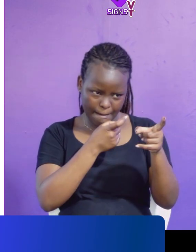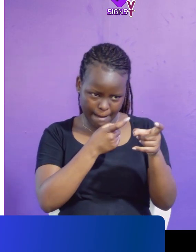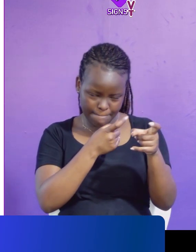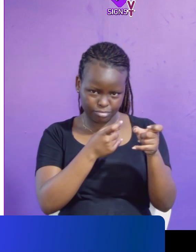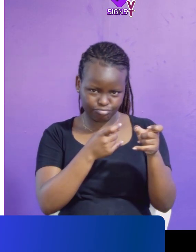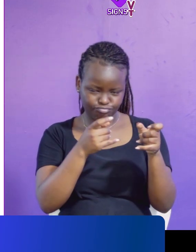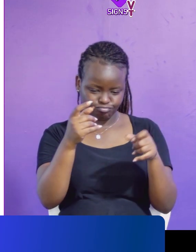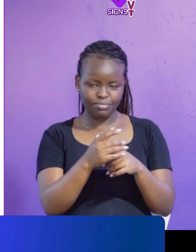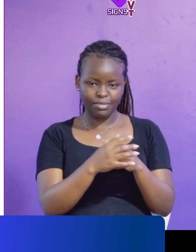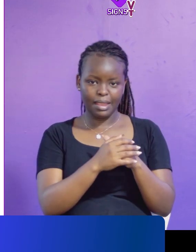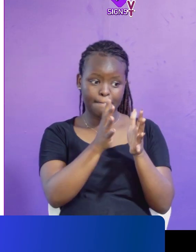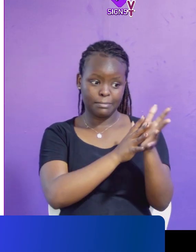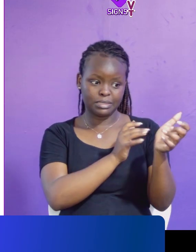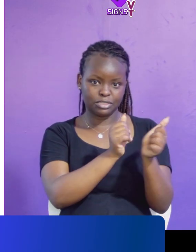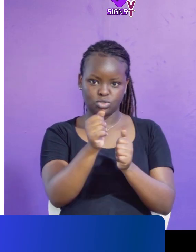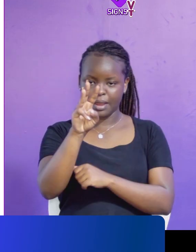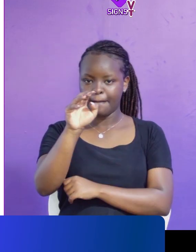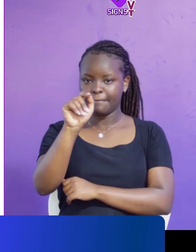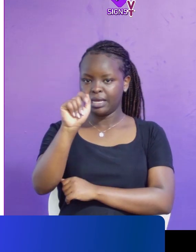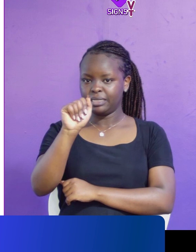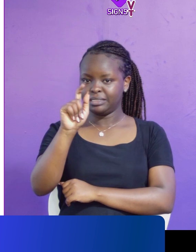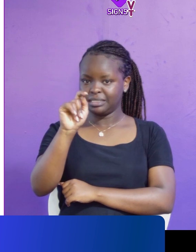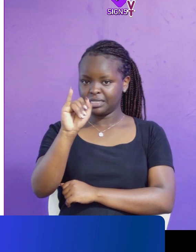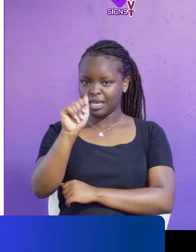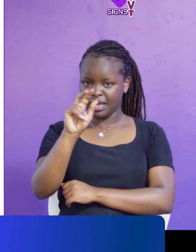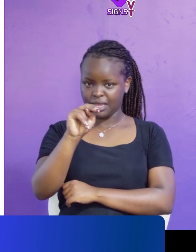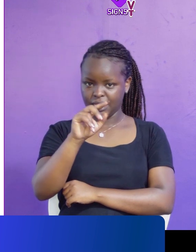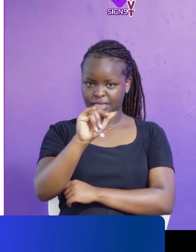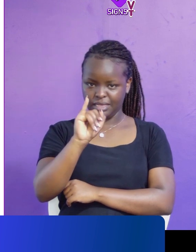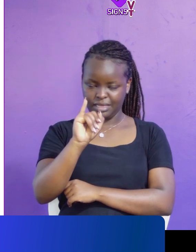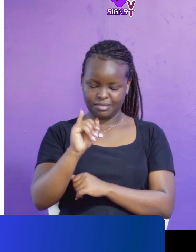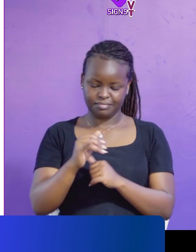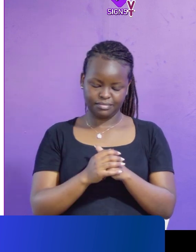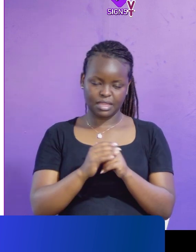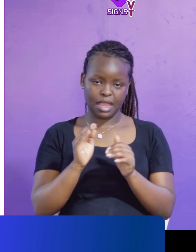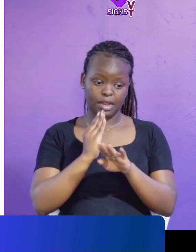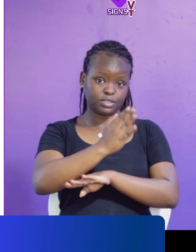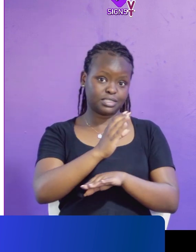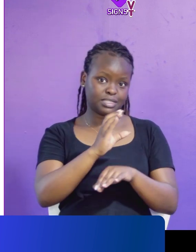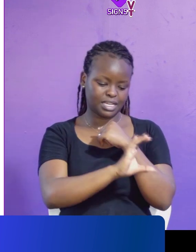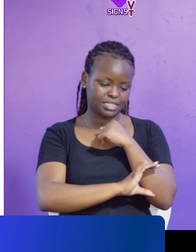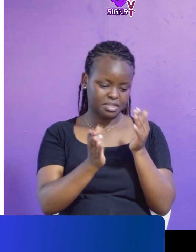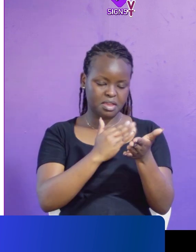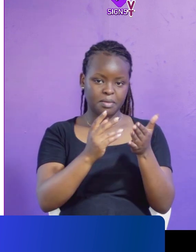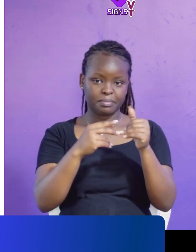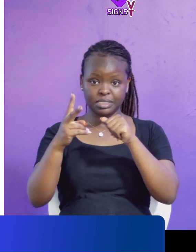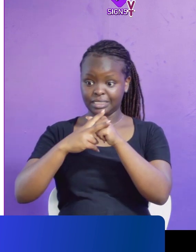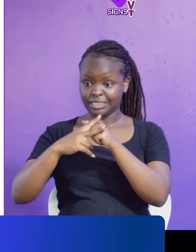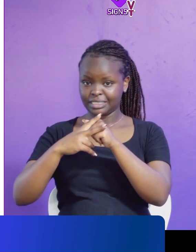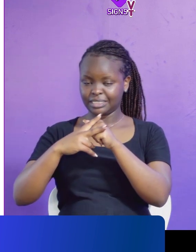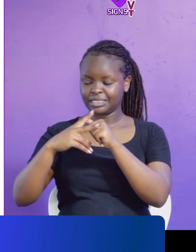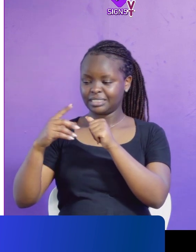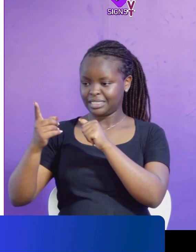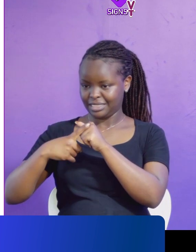rising stature in Nyanza and across the country. That is a story that you'll find on pages 6 and 7 of the